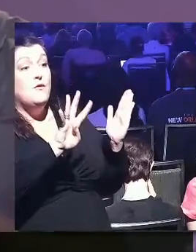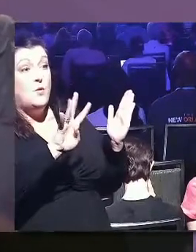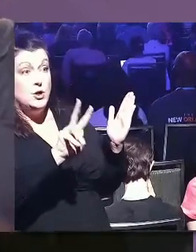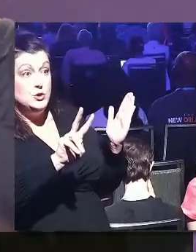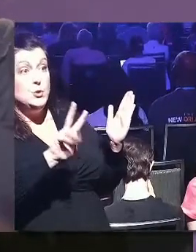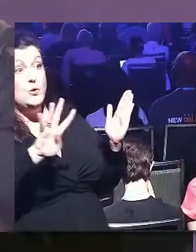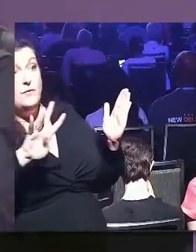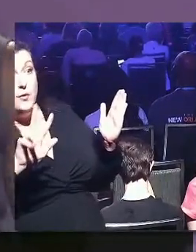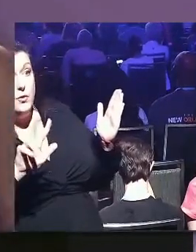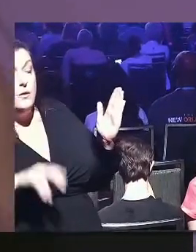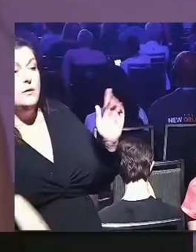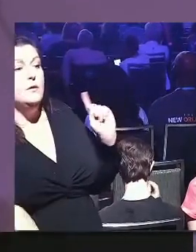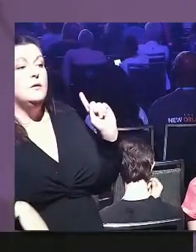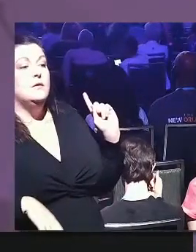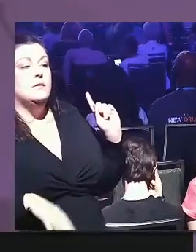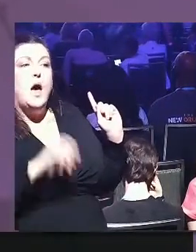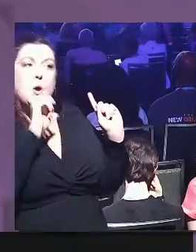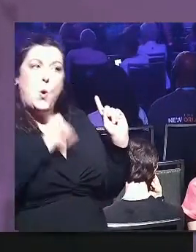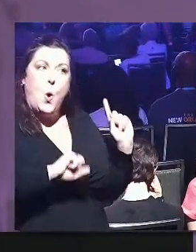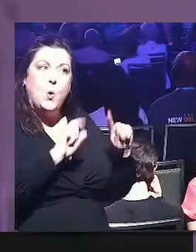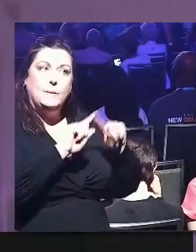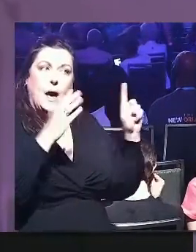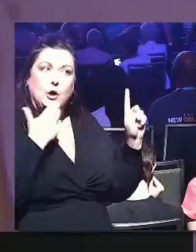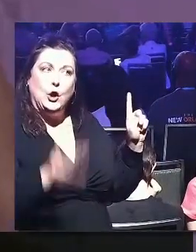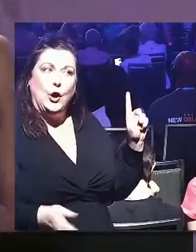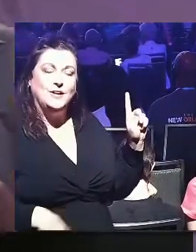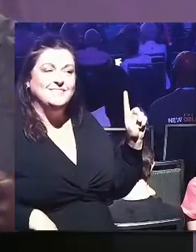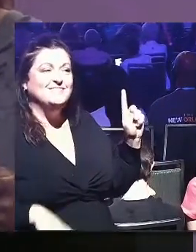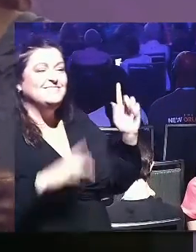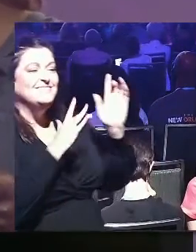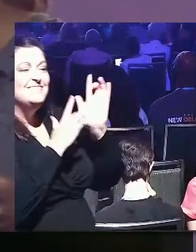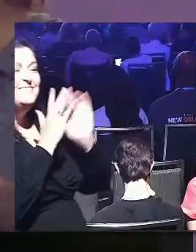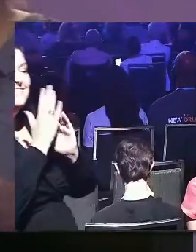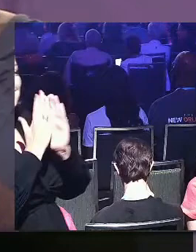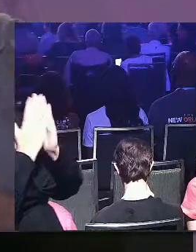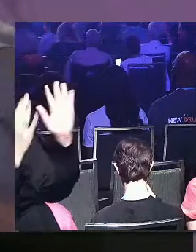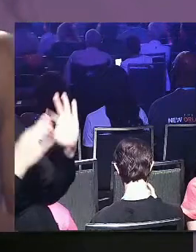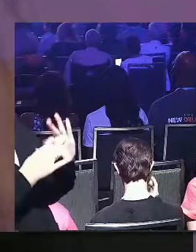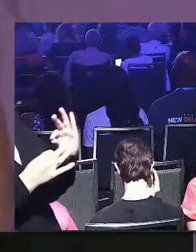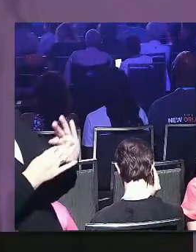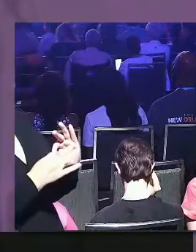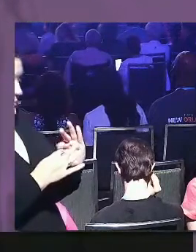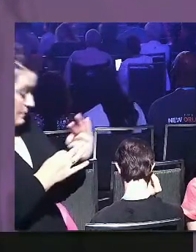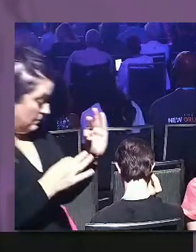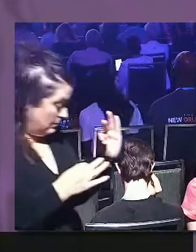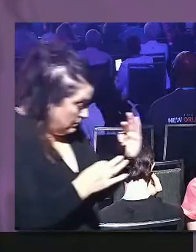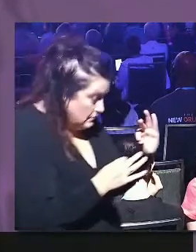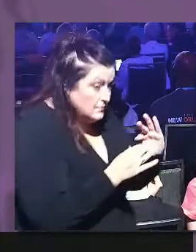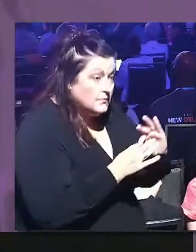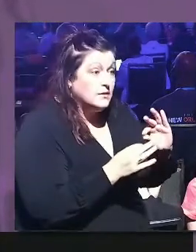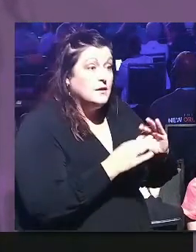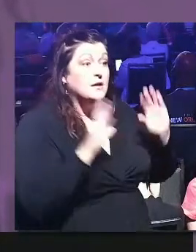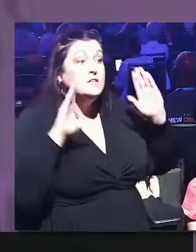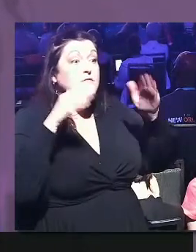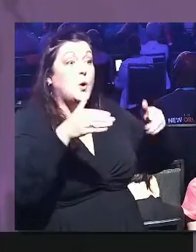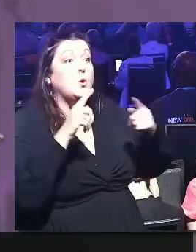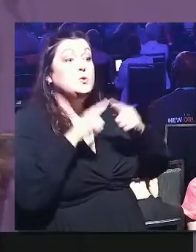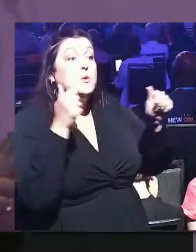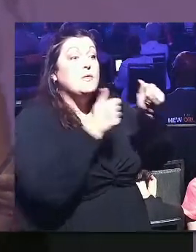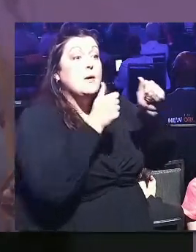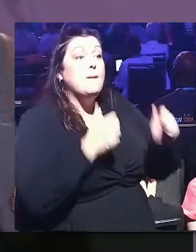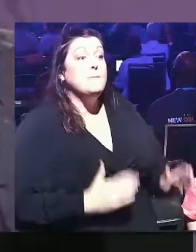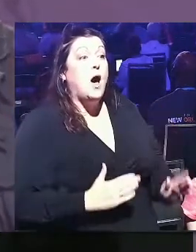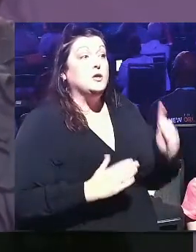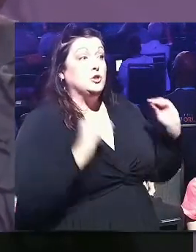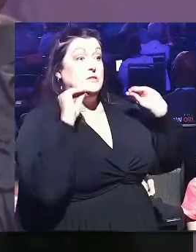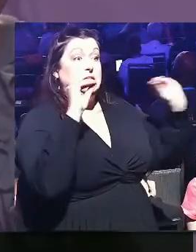2:42-43, an oldie but goodie. The Bible says they devoted themselves to the apostles' teaching and